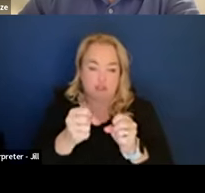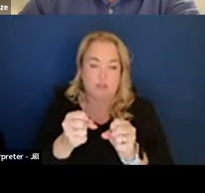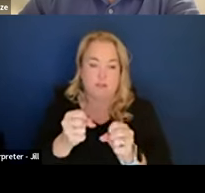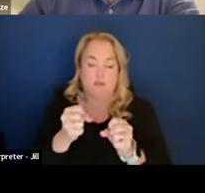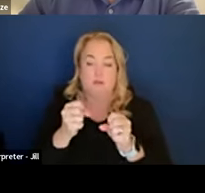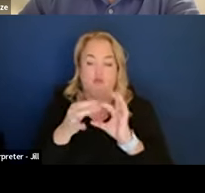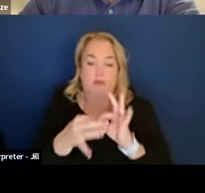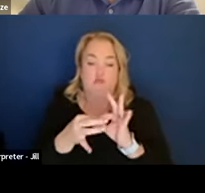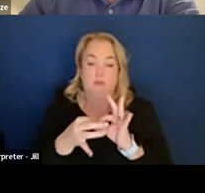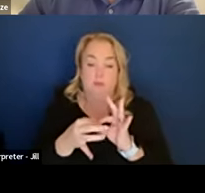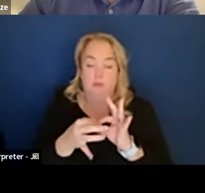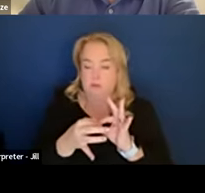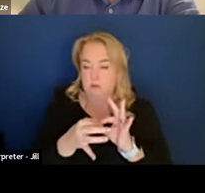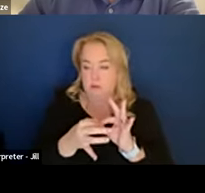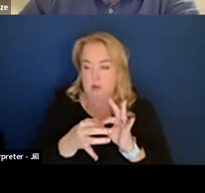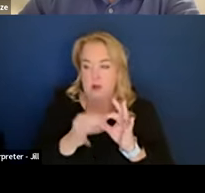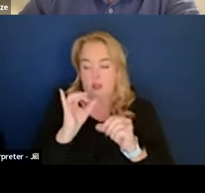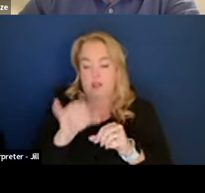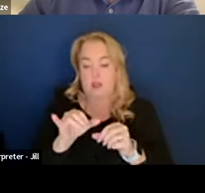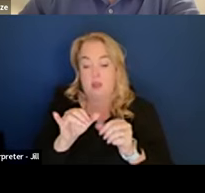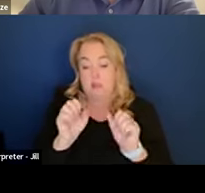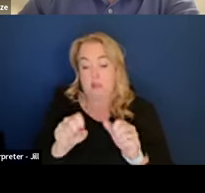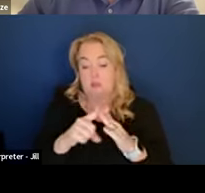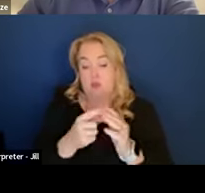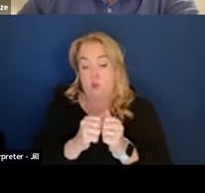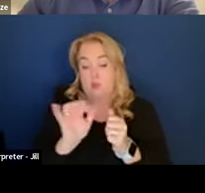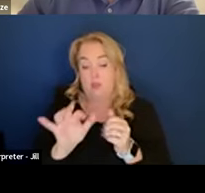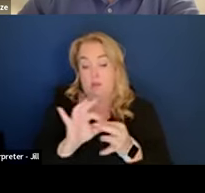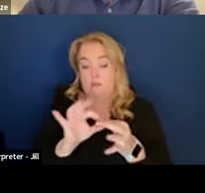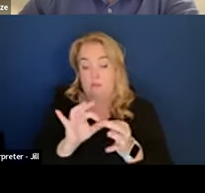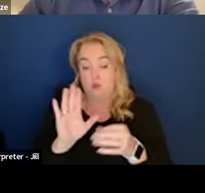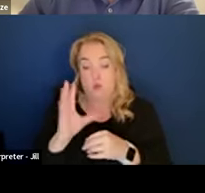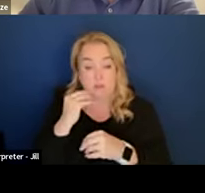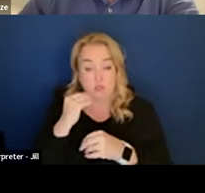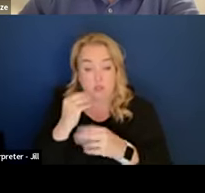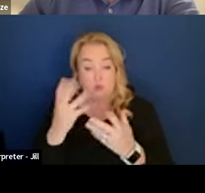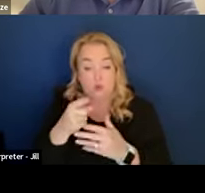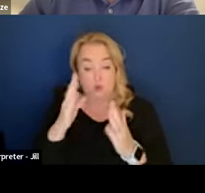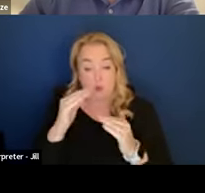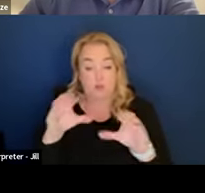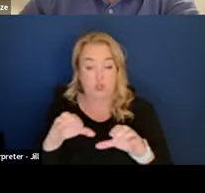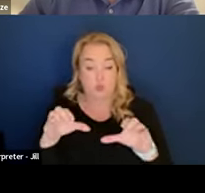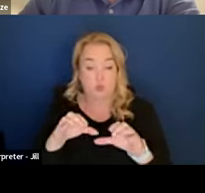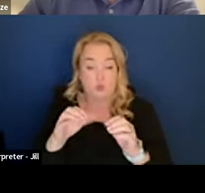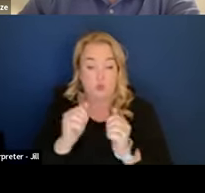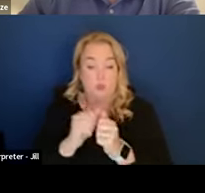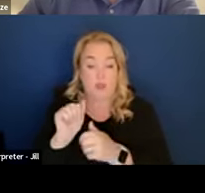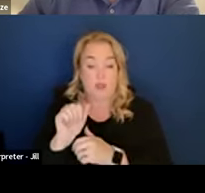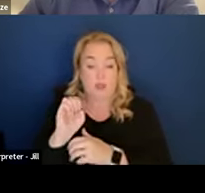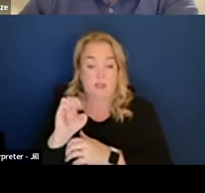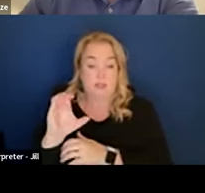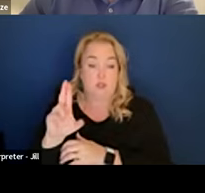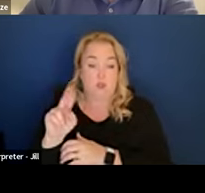intentional relationships. And so I thought maybe we could start with that from your experience and what you guys hope to do at AEC